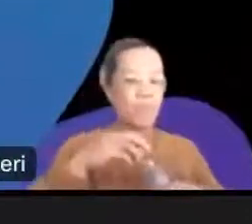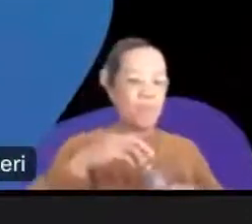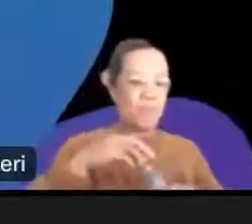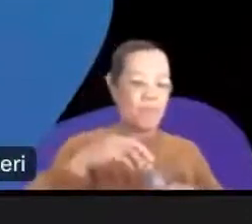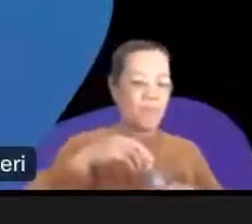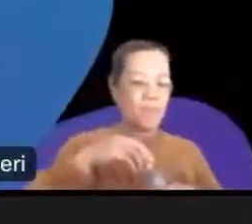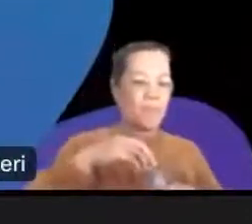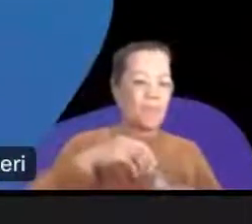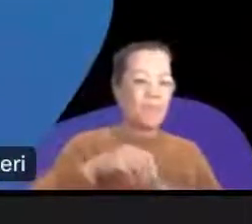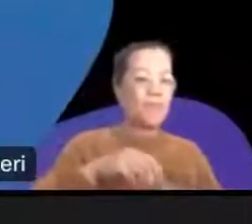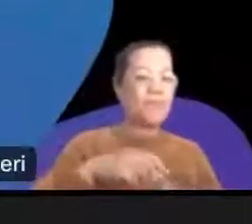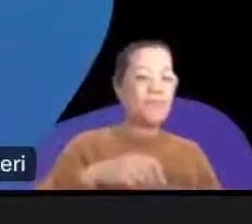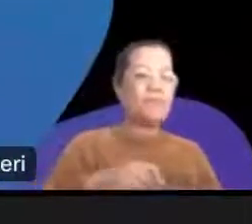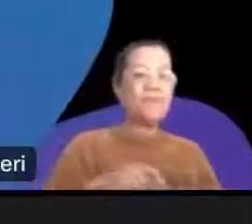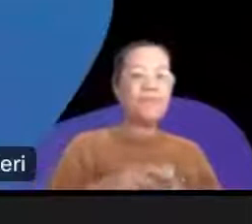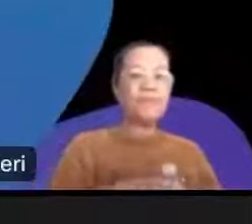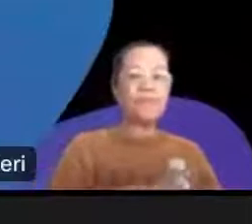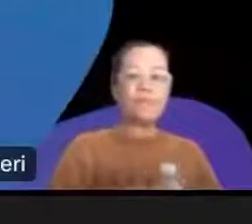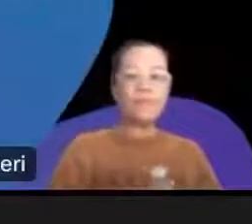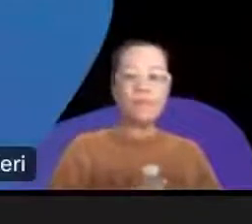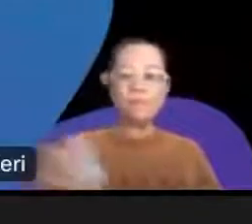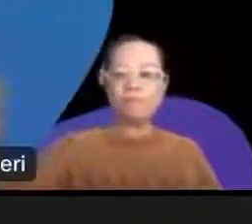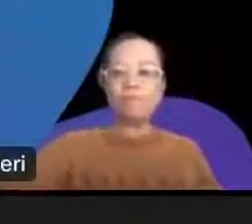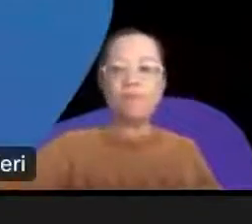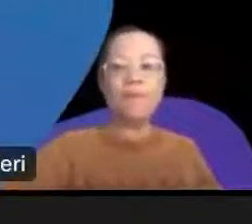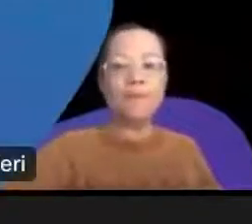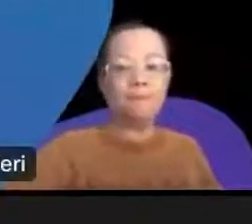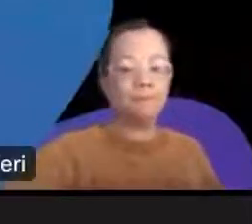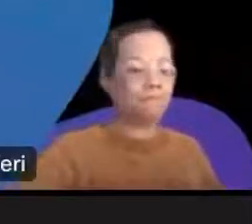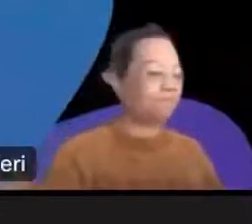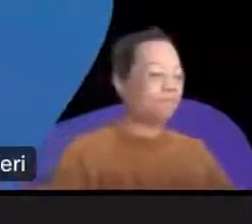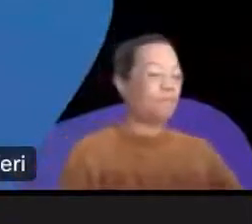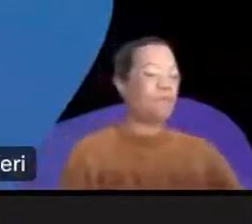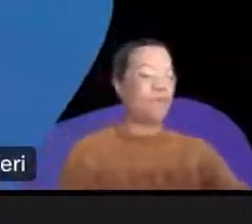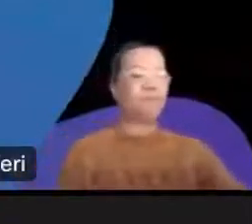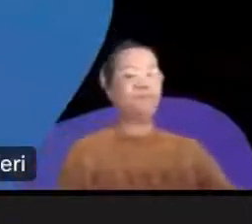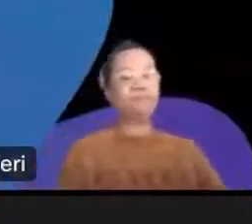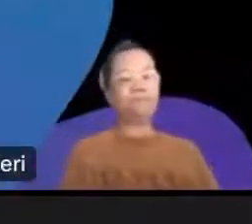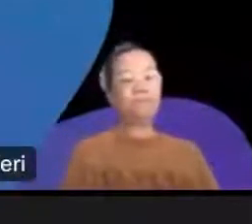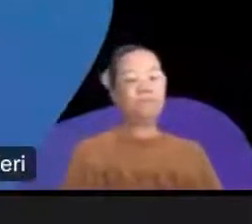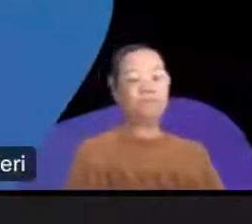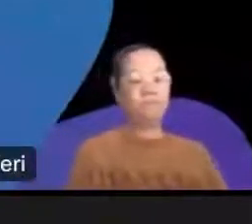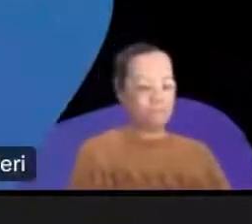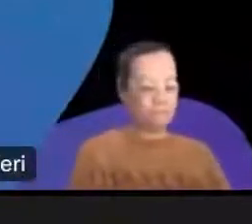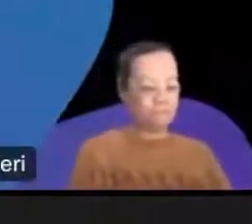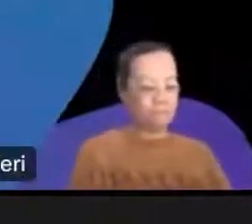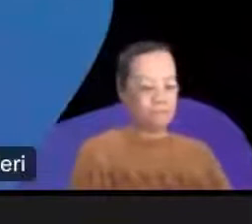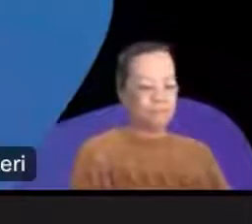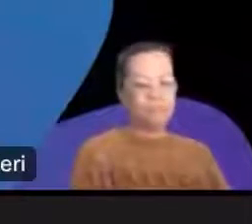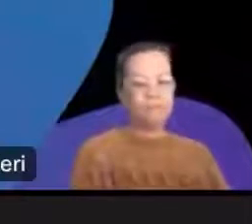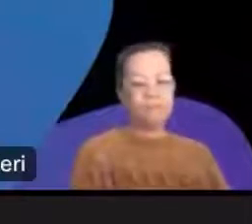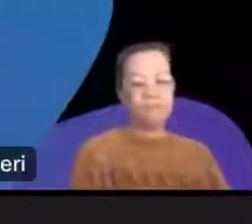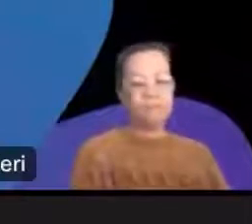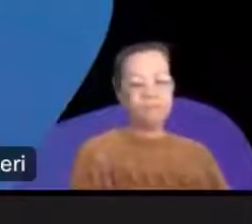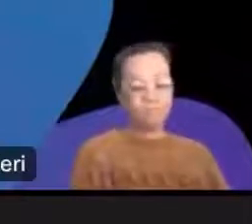know if either of you would be interested in sharing with folks a little bit about kind of what's going on statewide as it relates to SIRs, but you know, there